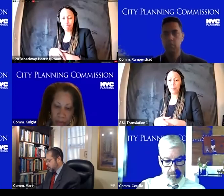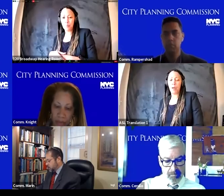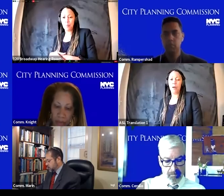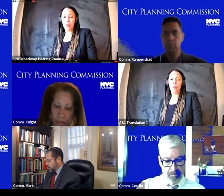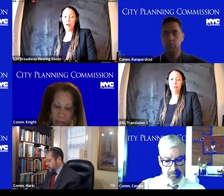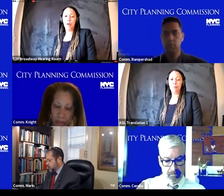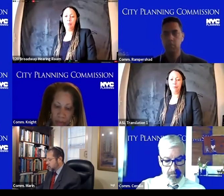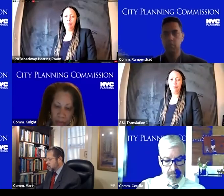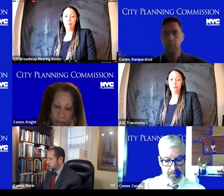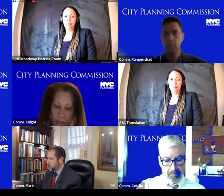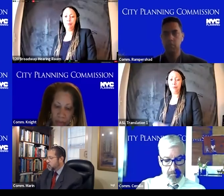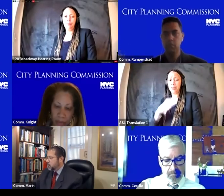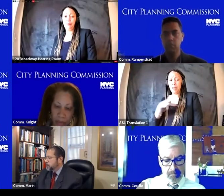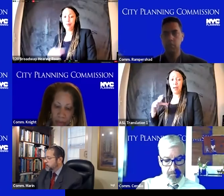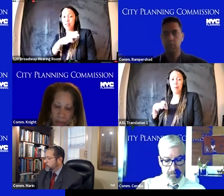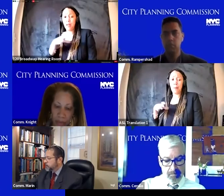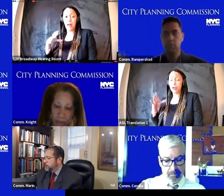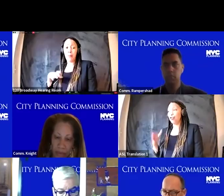as Commissioner Levin just